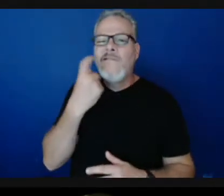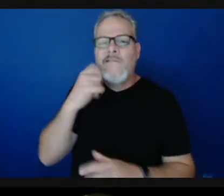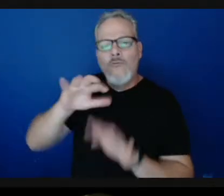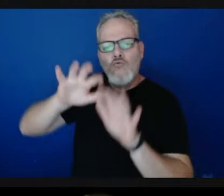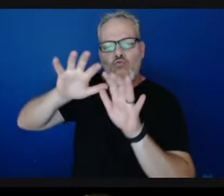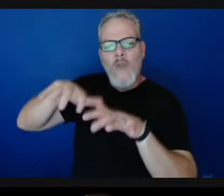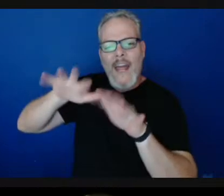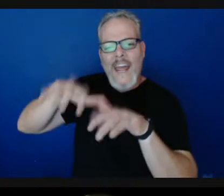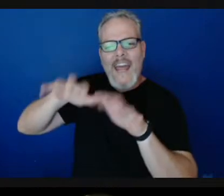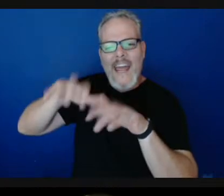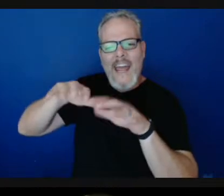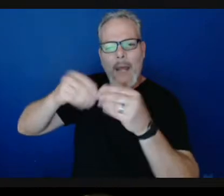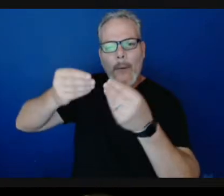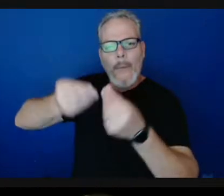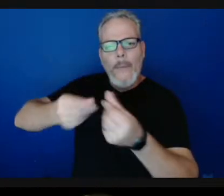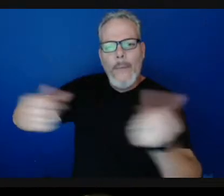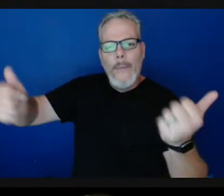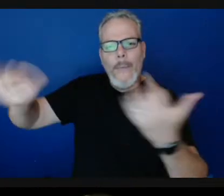overnight.